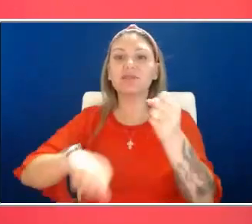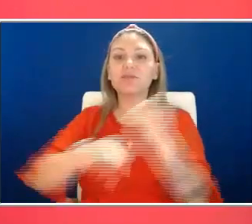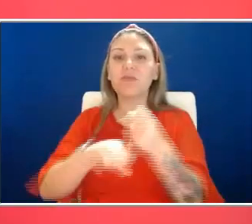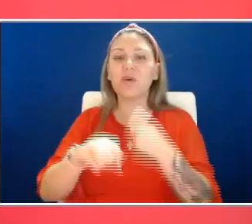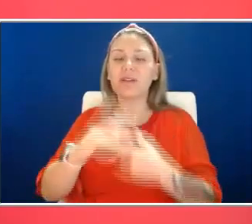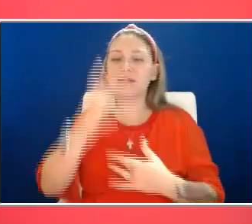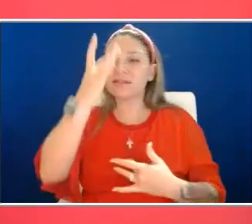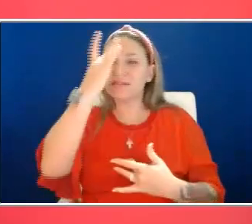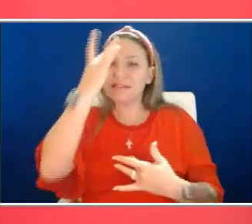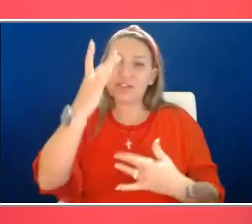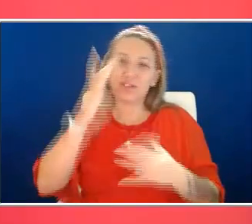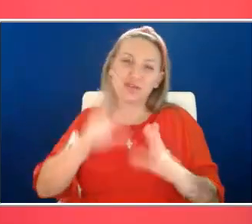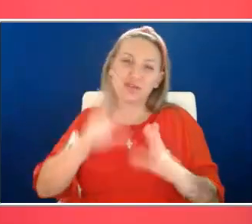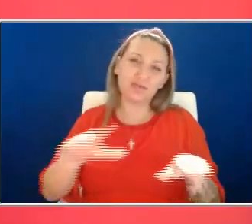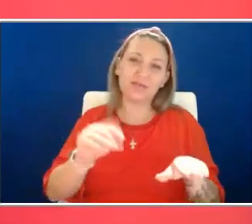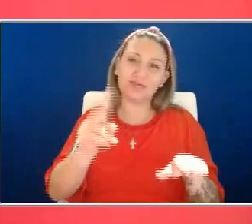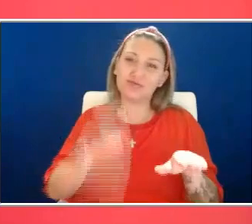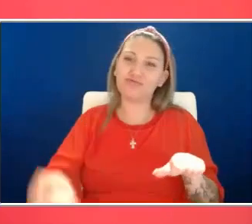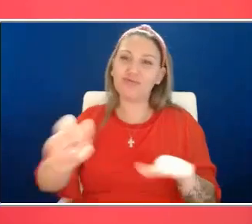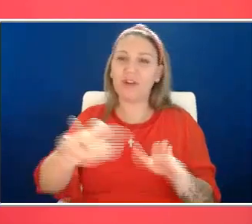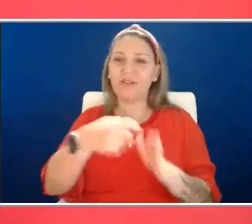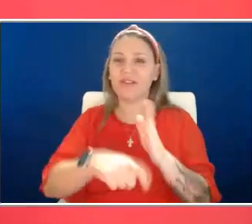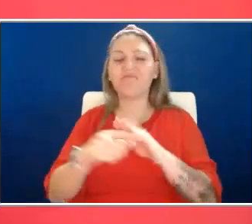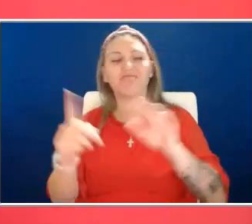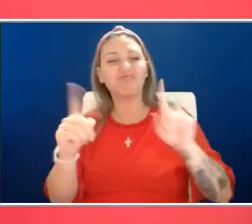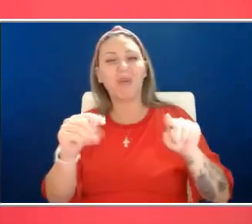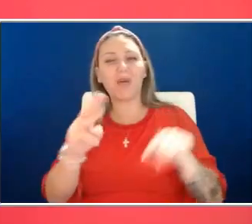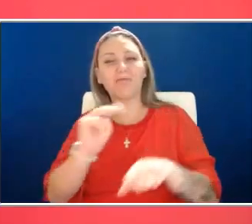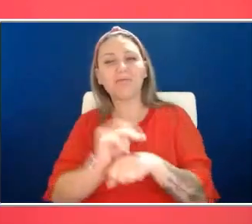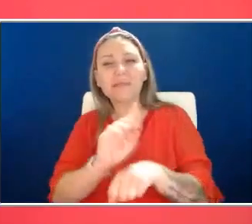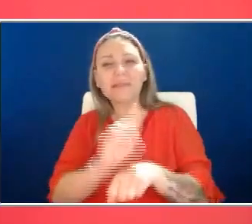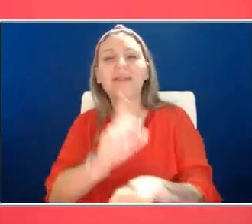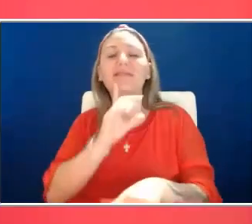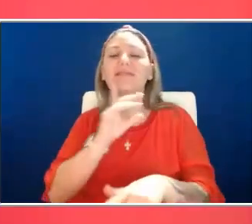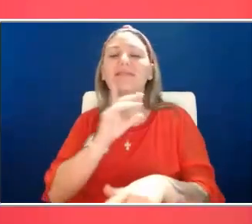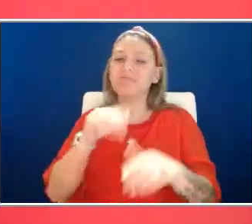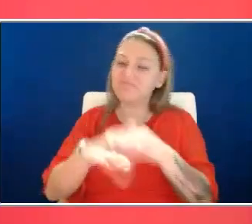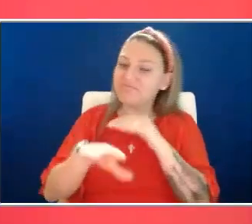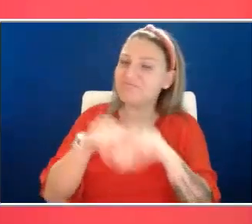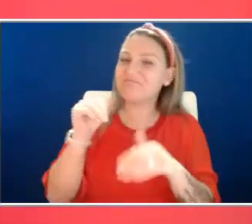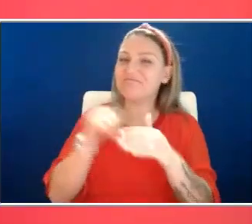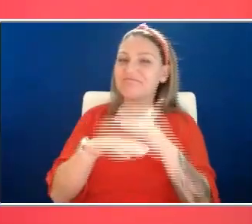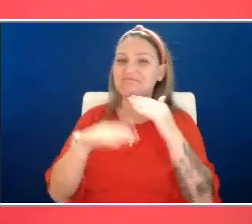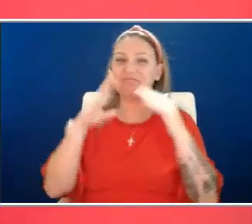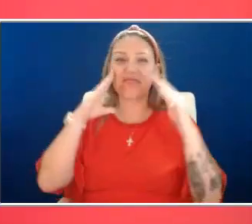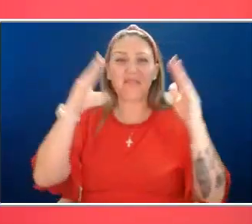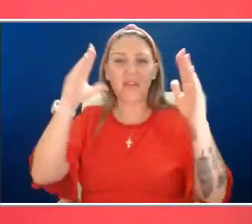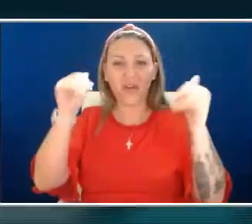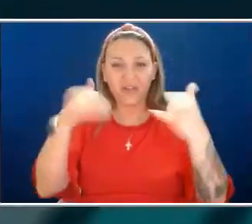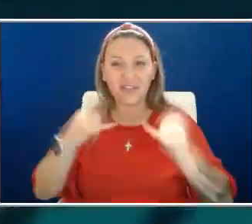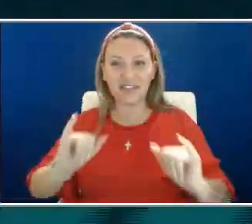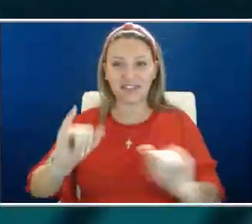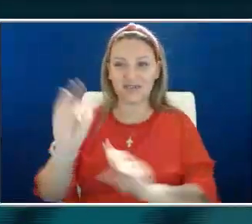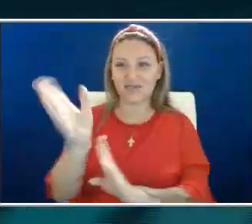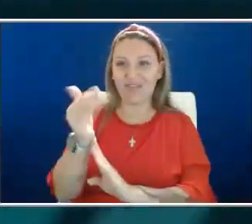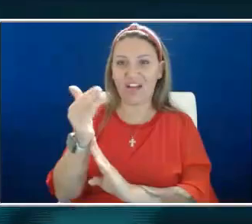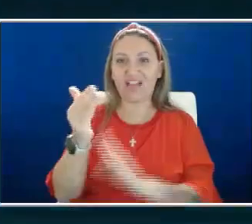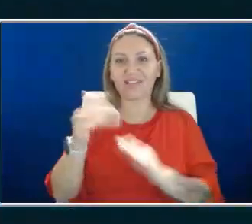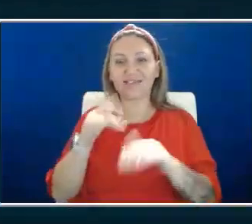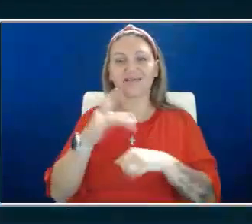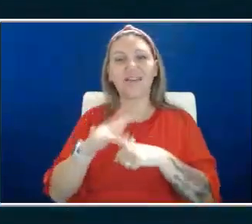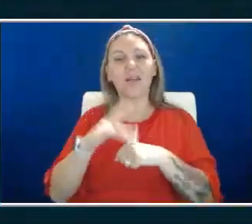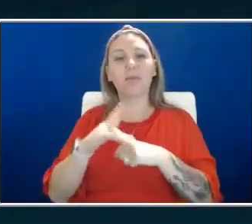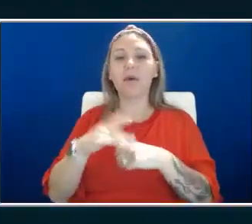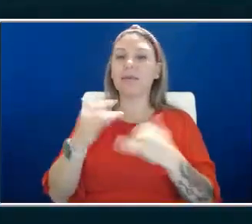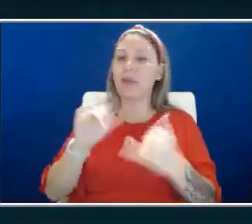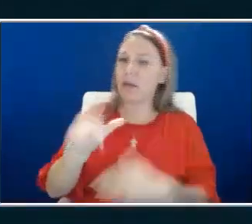So hit up a McDonald's on your way in or way out today, and hopefully there will be some still available. Let's get to Dr. Dana Hawkinson,